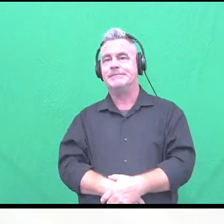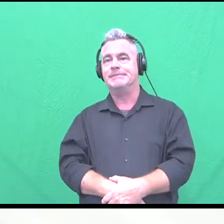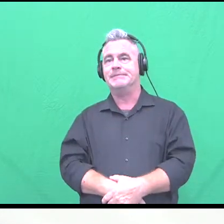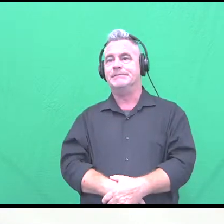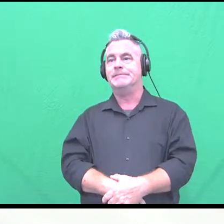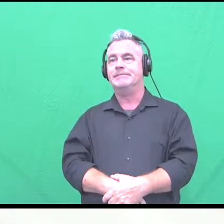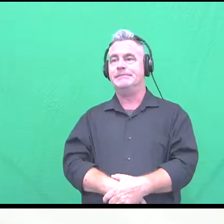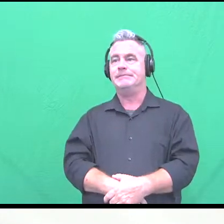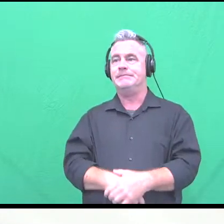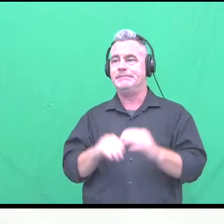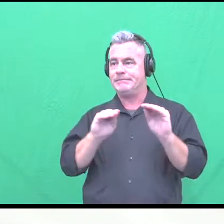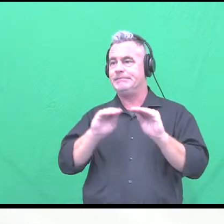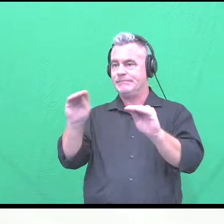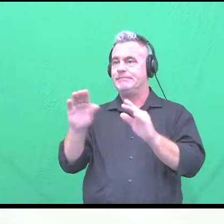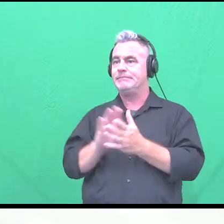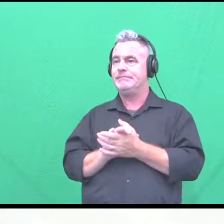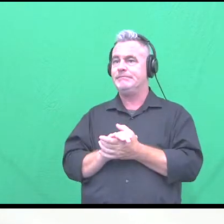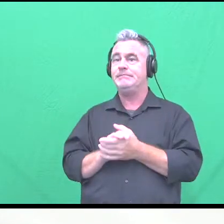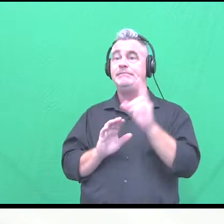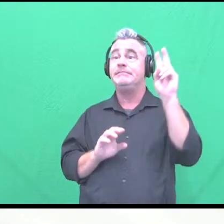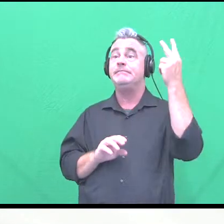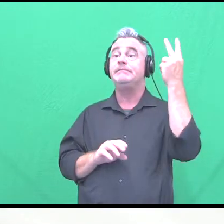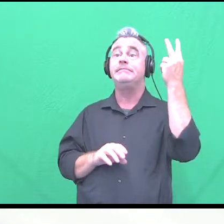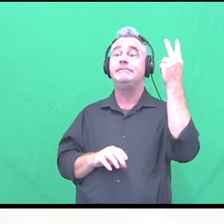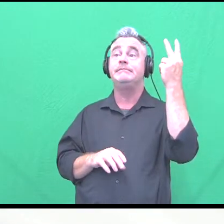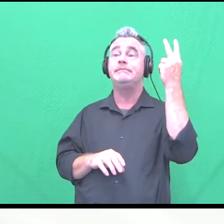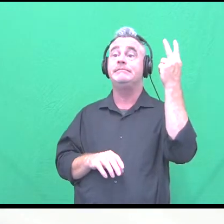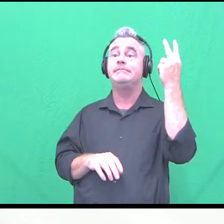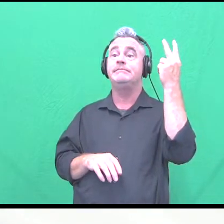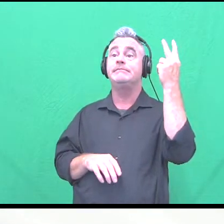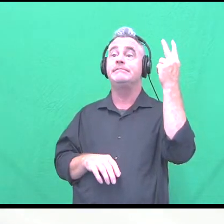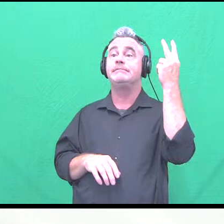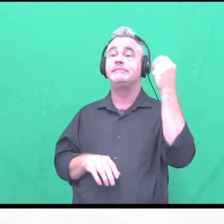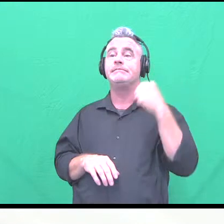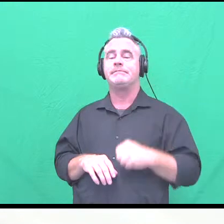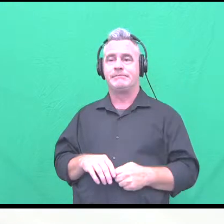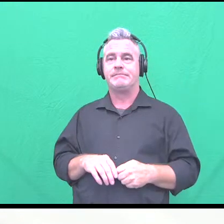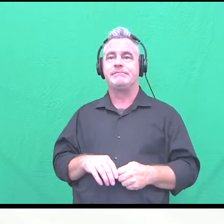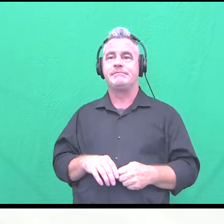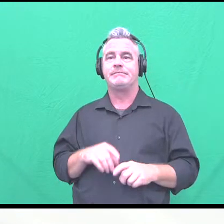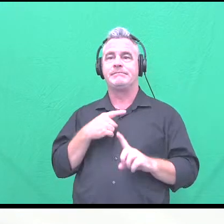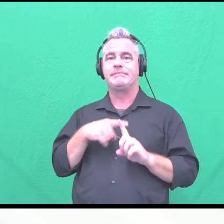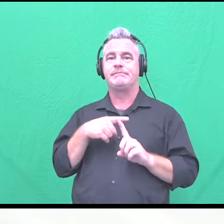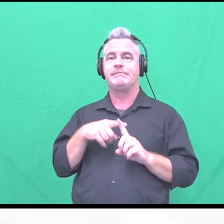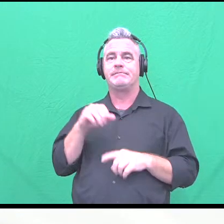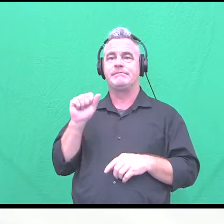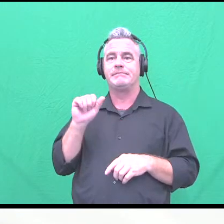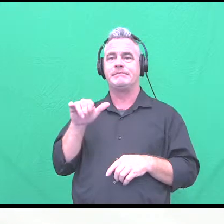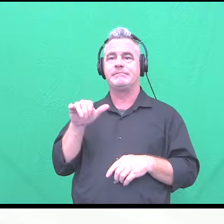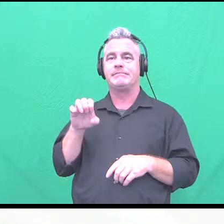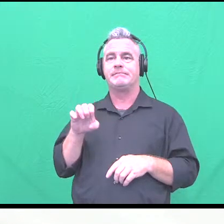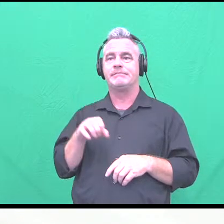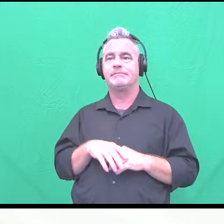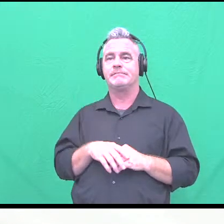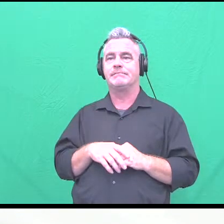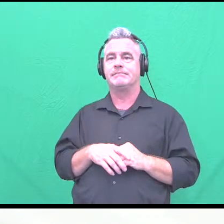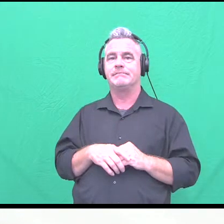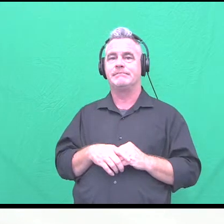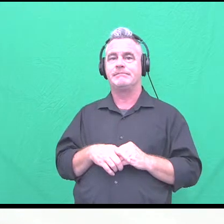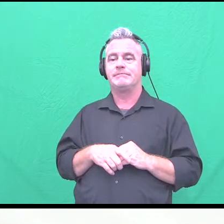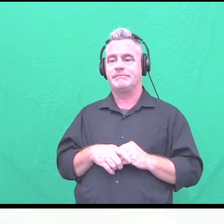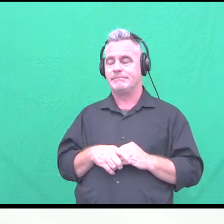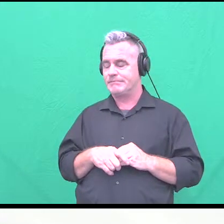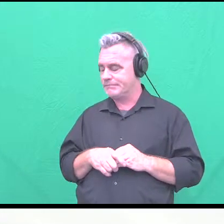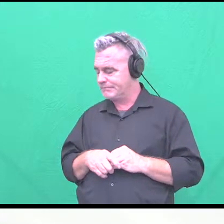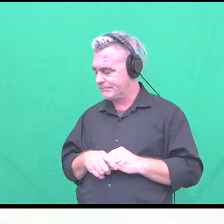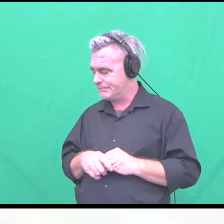I'll move it. Thank you. Second? Second. Thank you. And all those in favor? Aye. Aye.